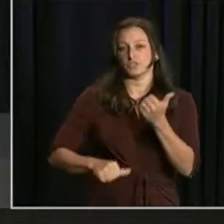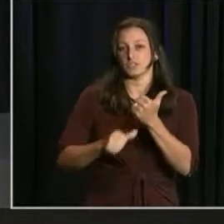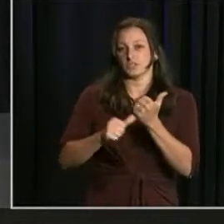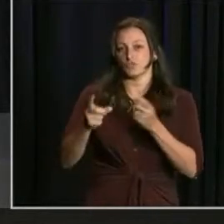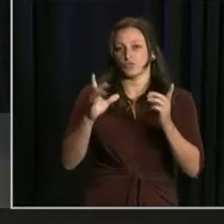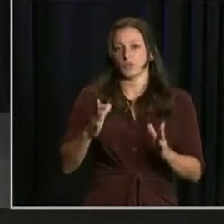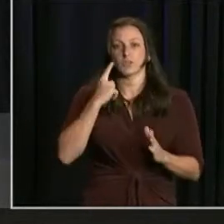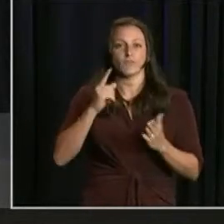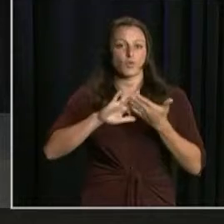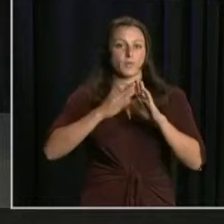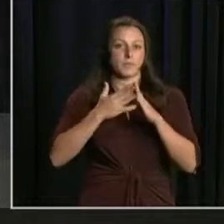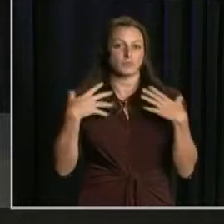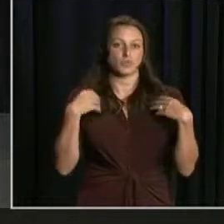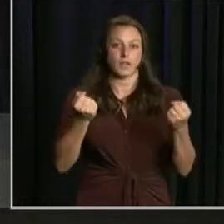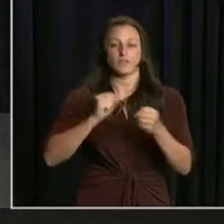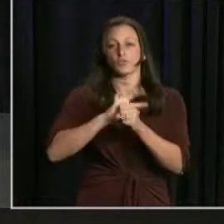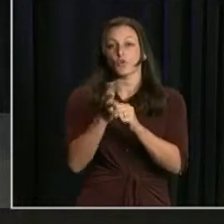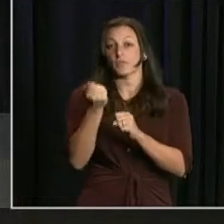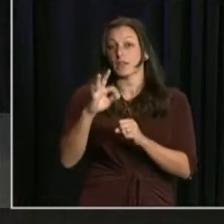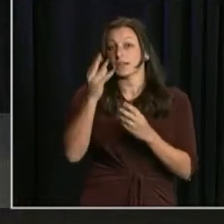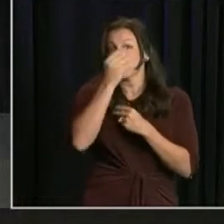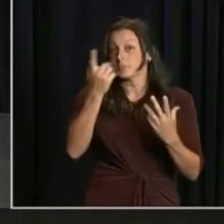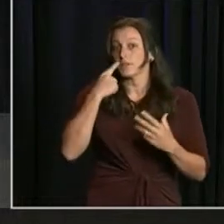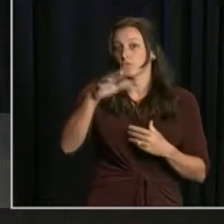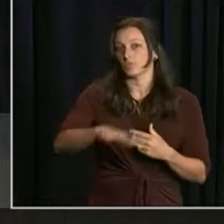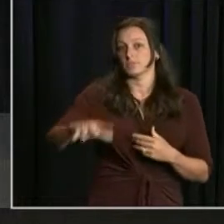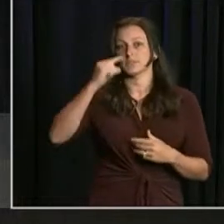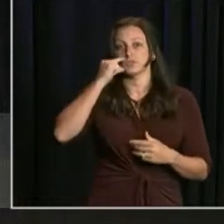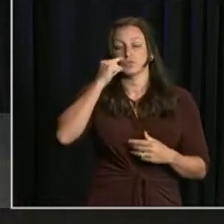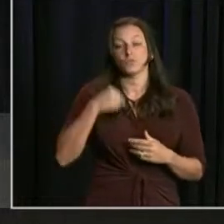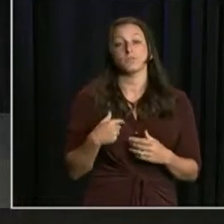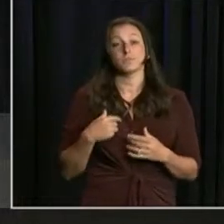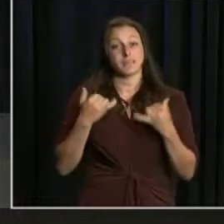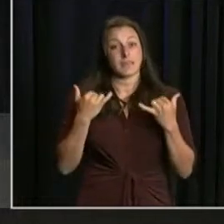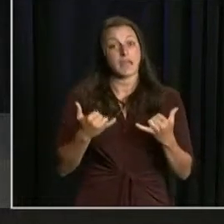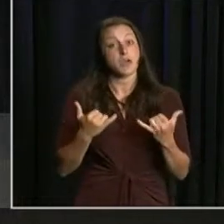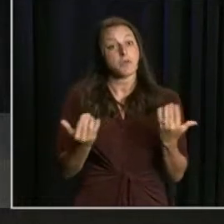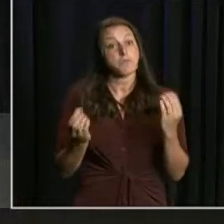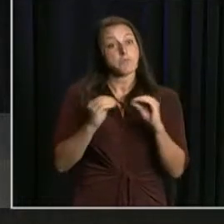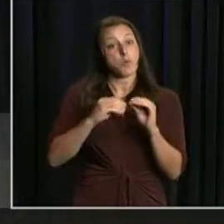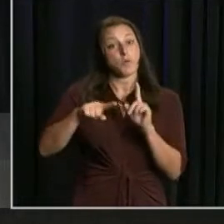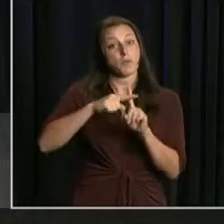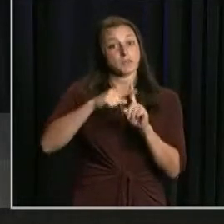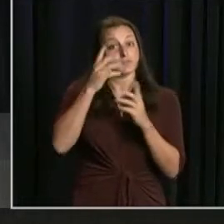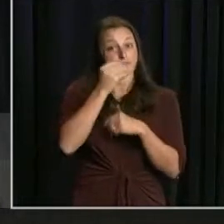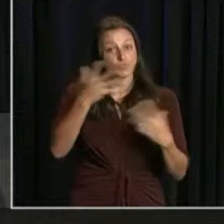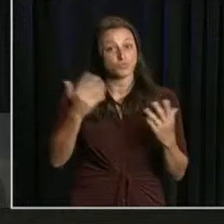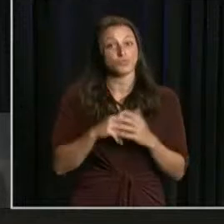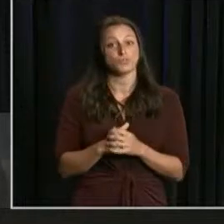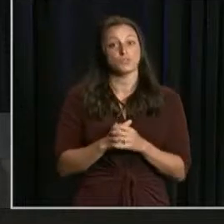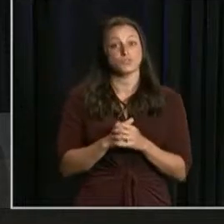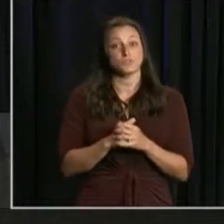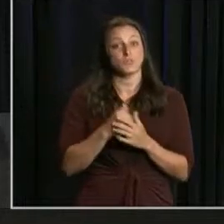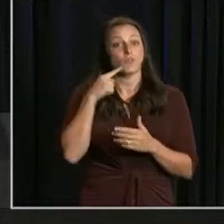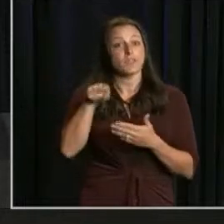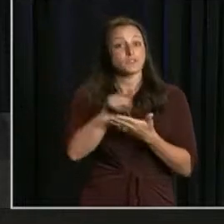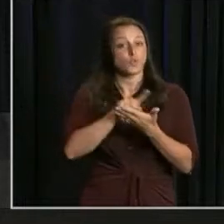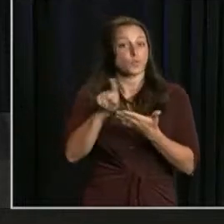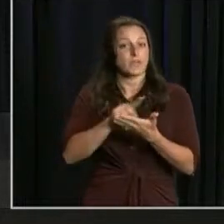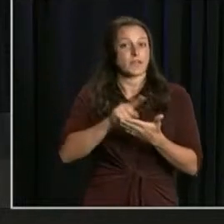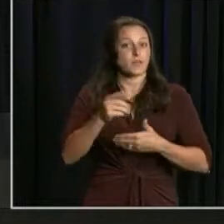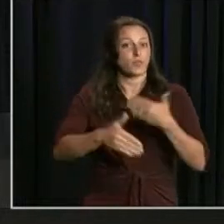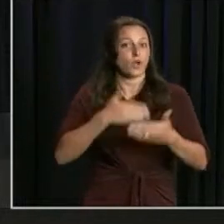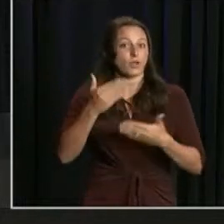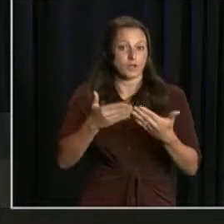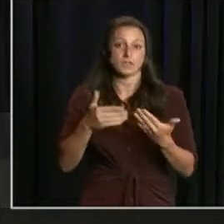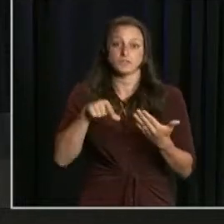is our COVID-19 update for the San Antonio community. We have some more good news this week. According to our weekly Progress and Warning